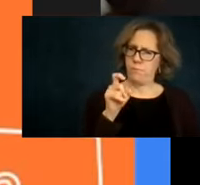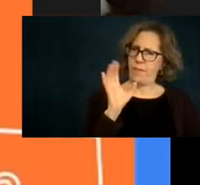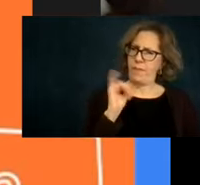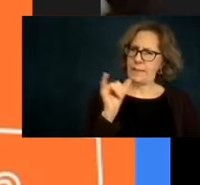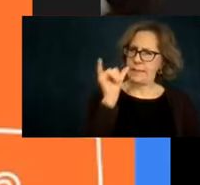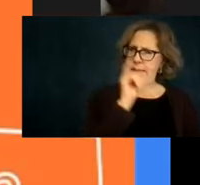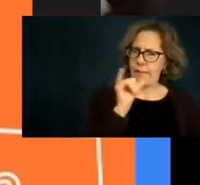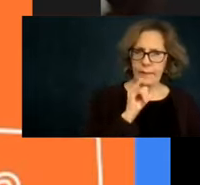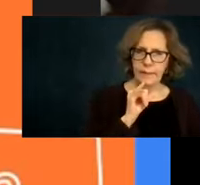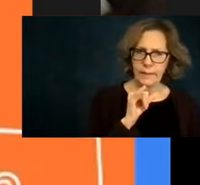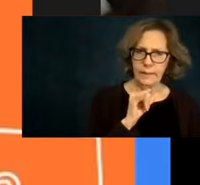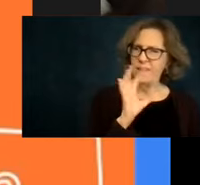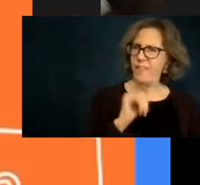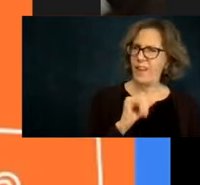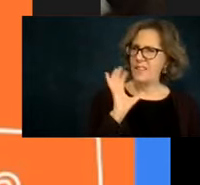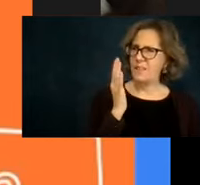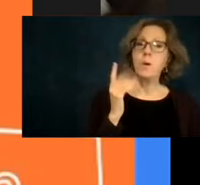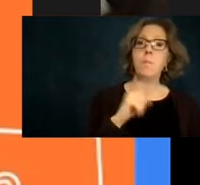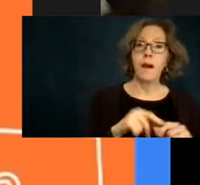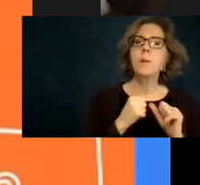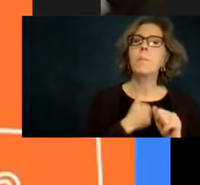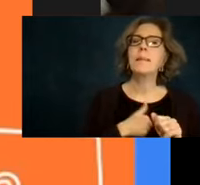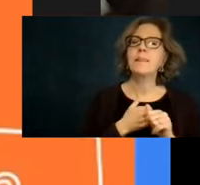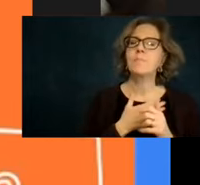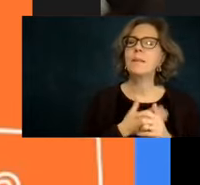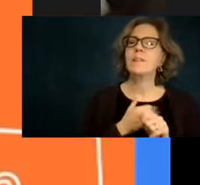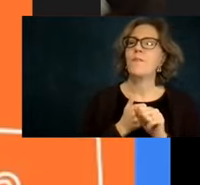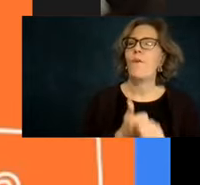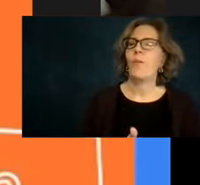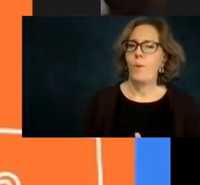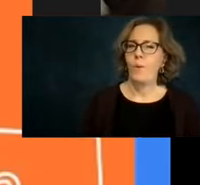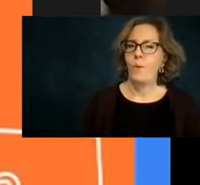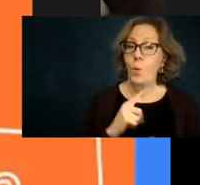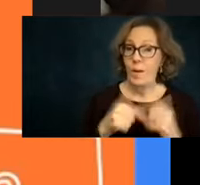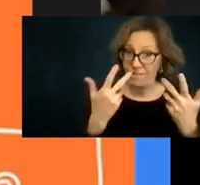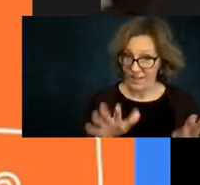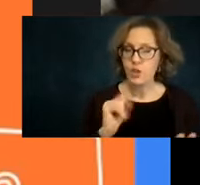silly at times, but please go along with it and we'll discuss at the end.